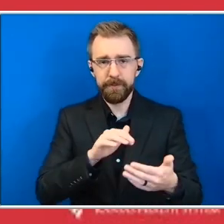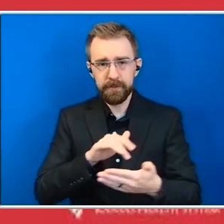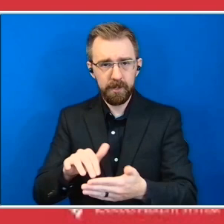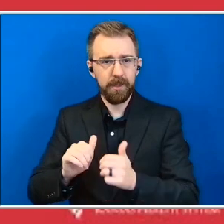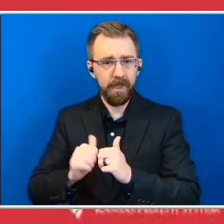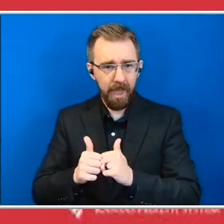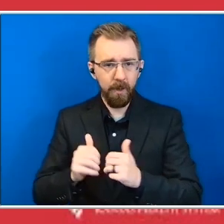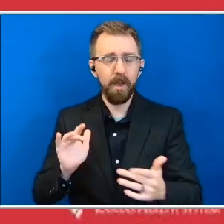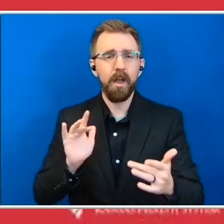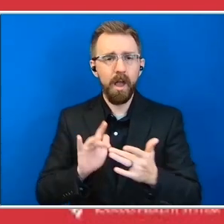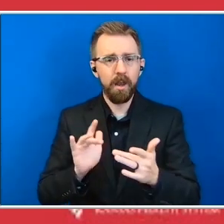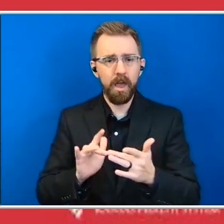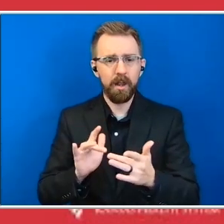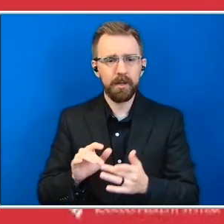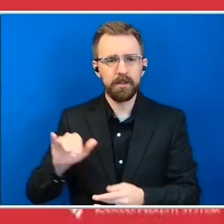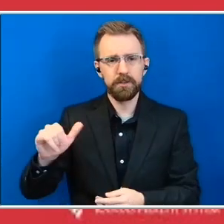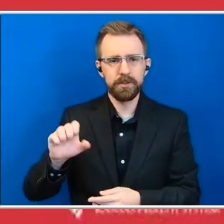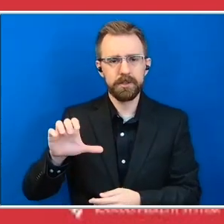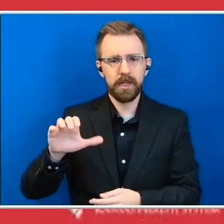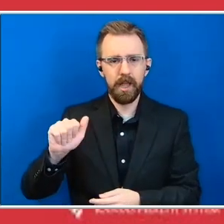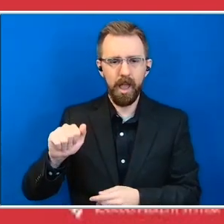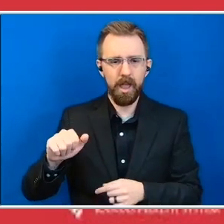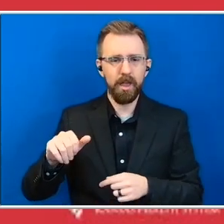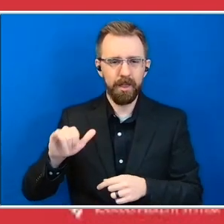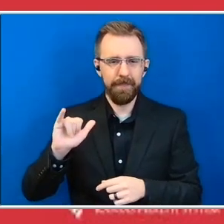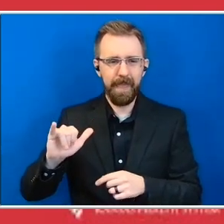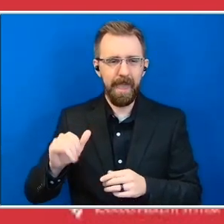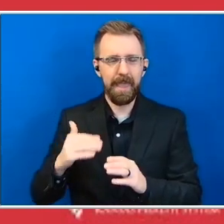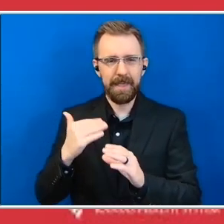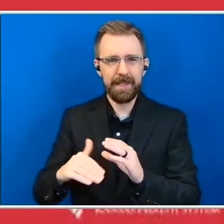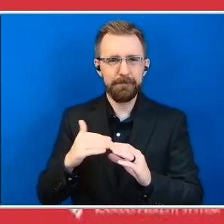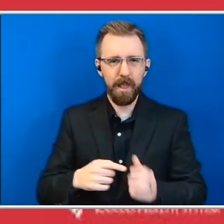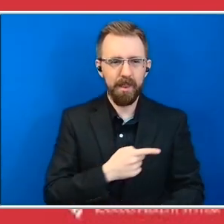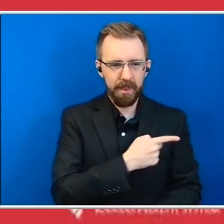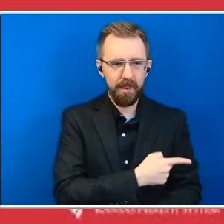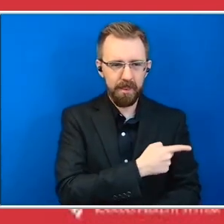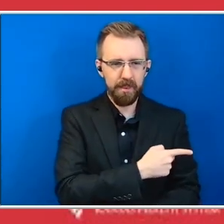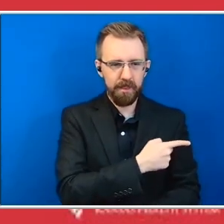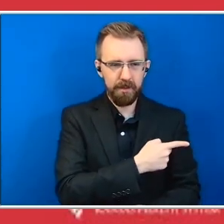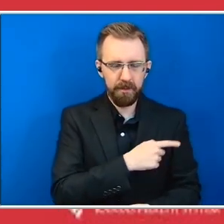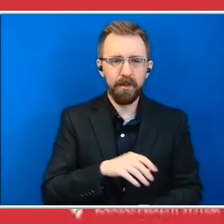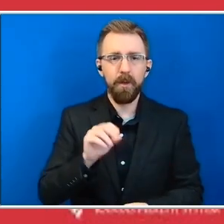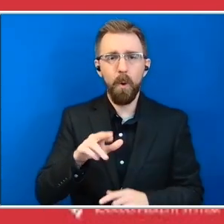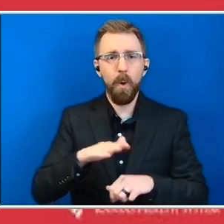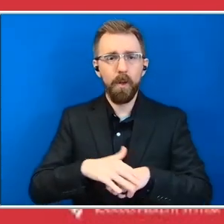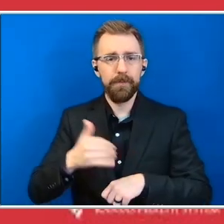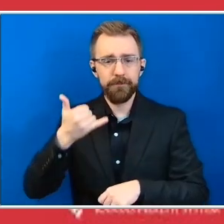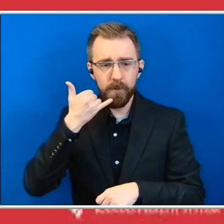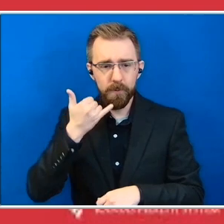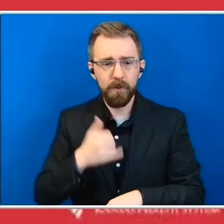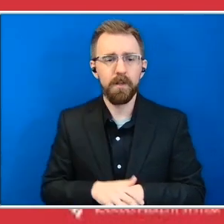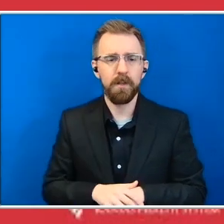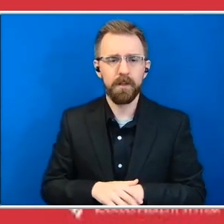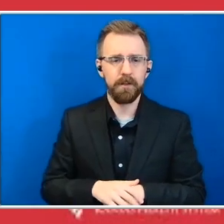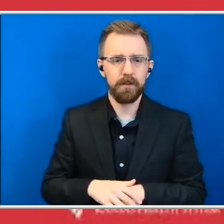contacting Jessica at that email address or by phone at